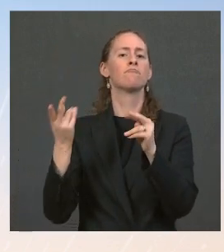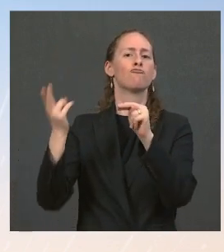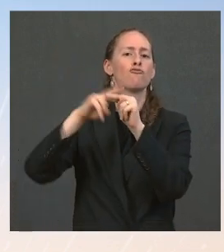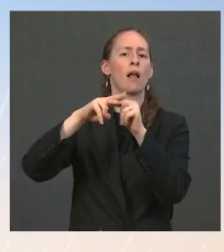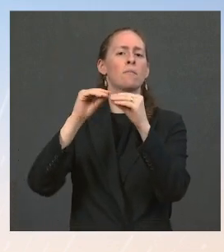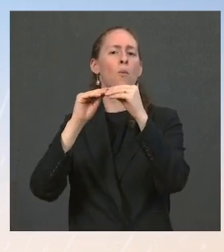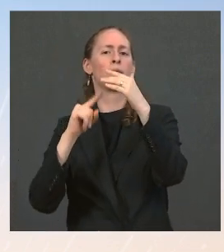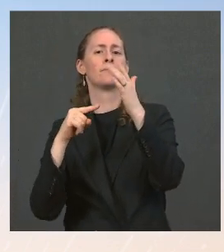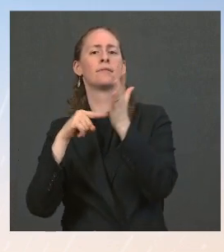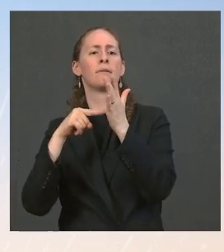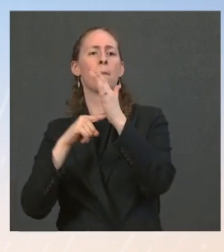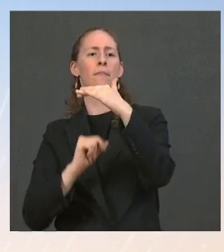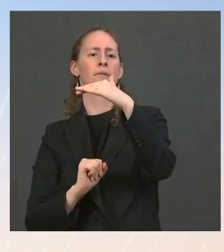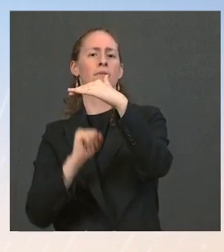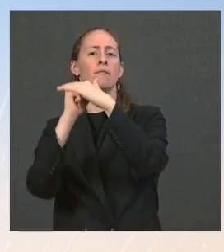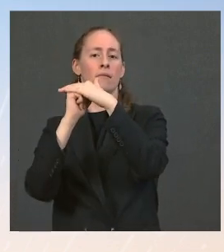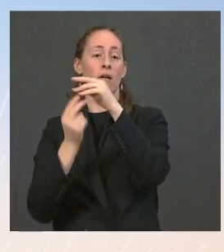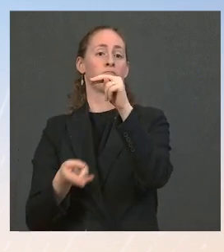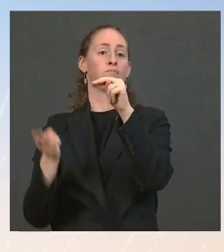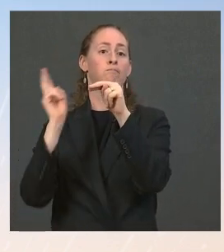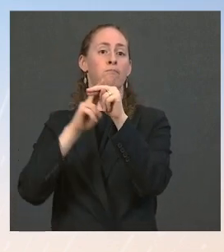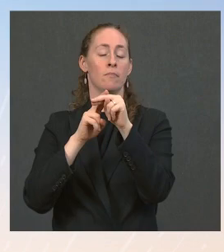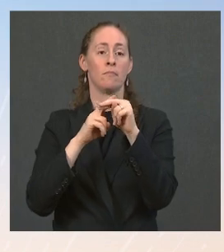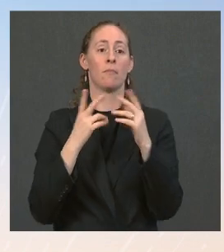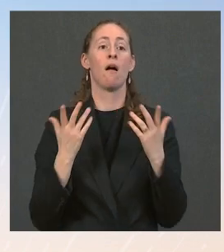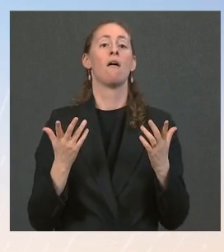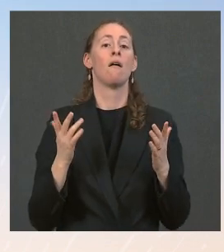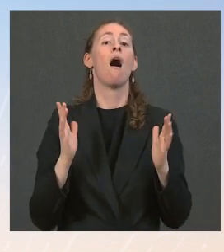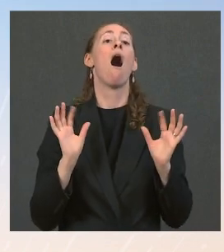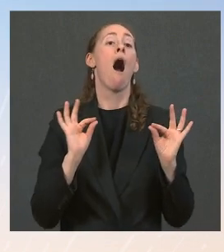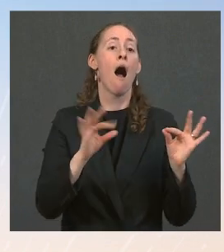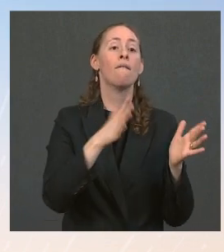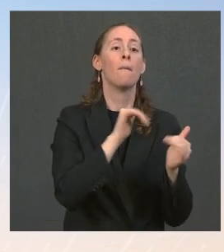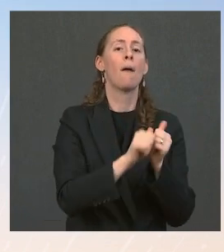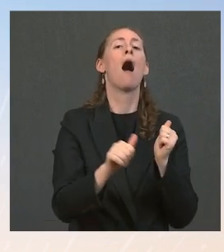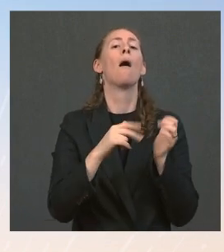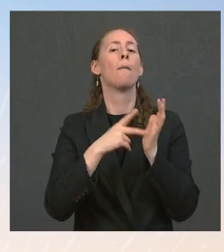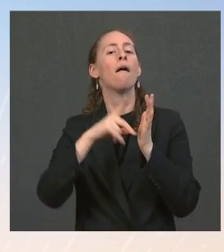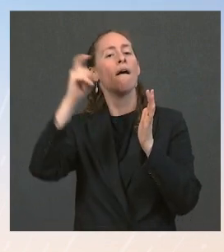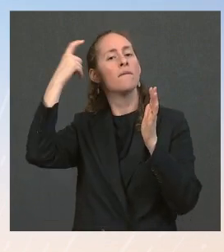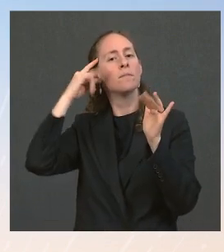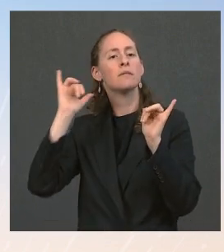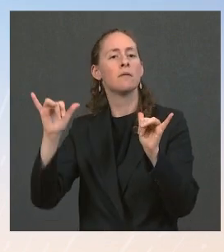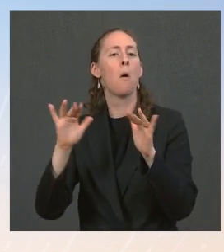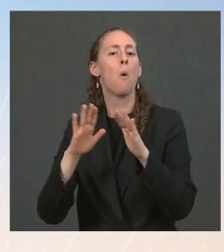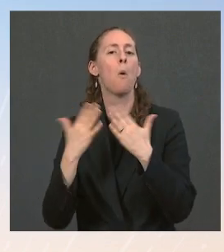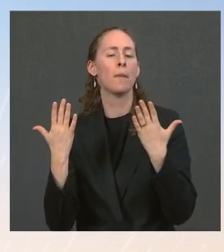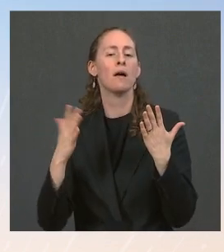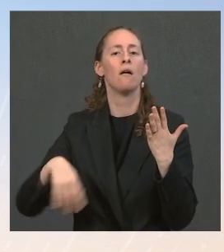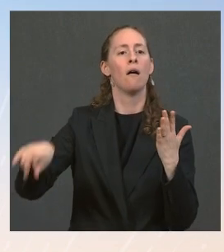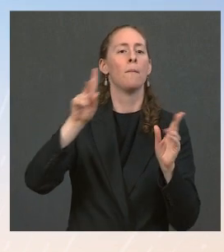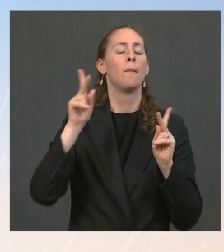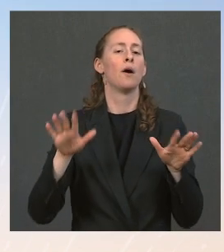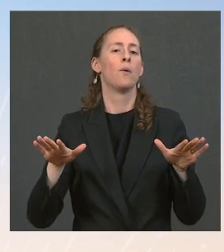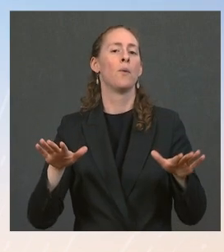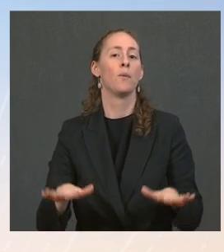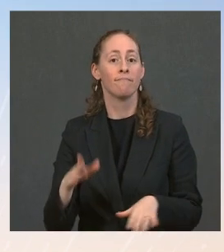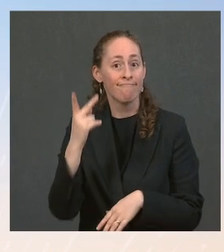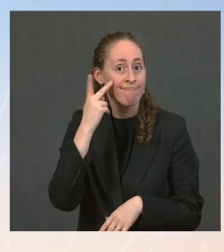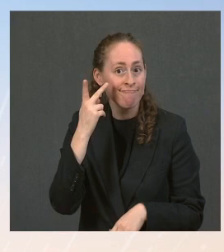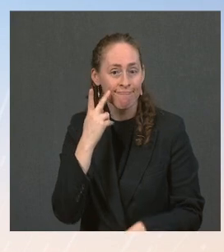that today, and we could all rest easy. The government's not going to shut down. The American people could rest easy. We'll see what happens. Has OMB